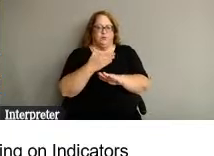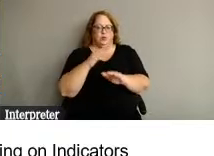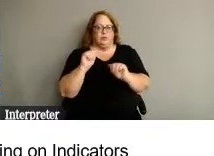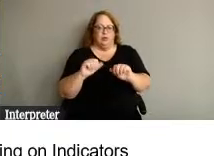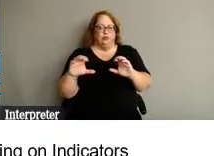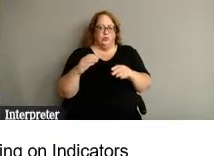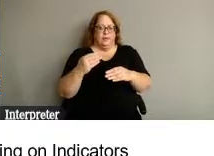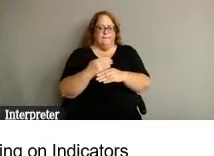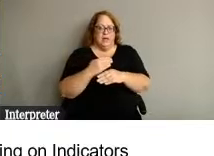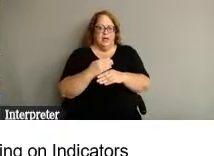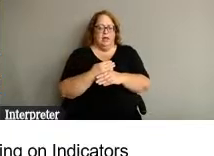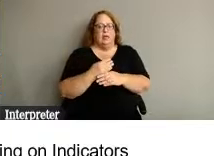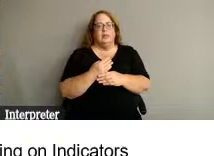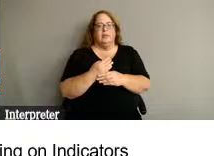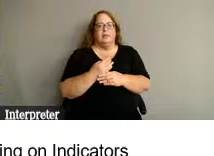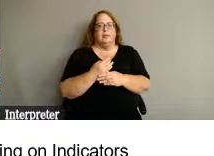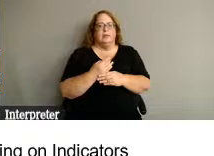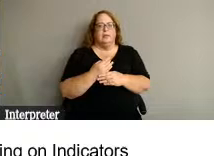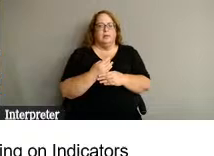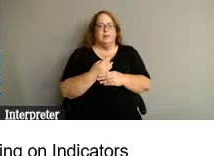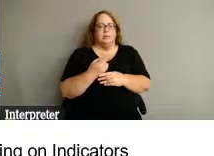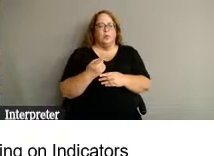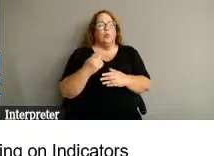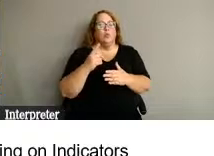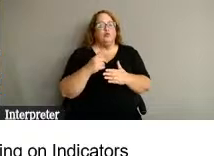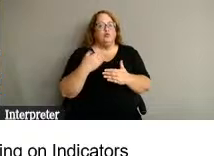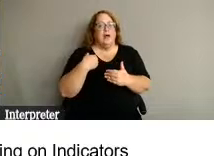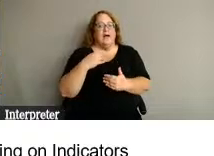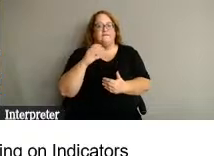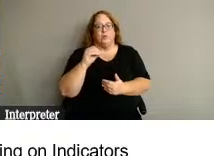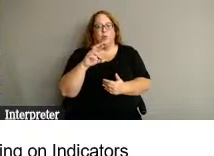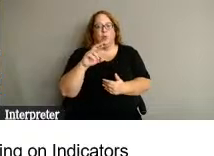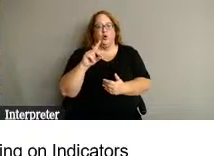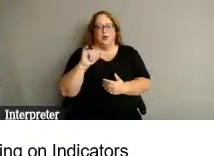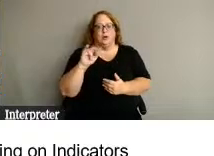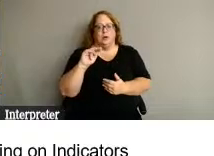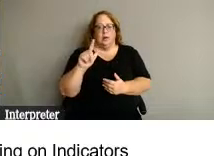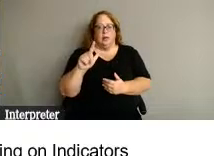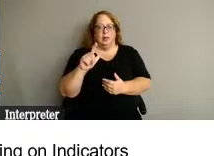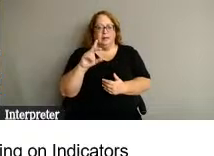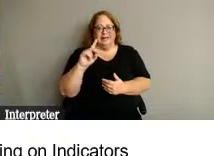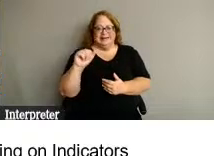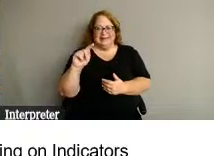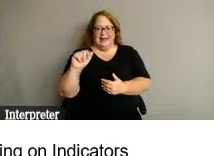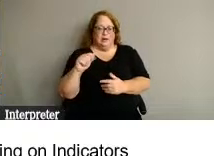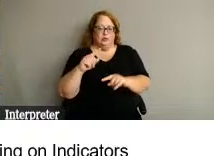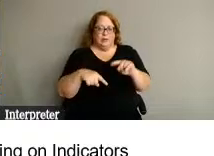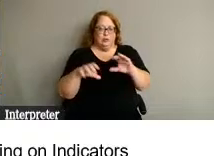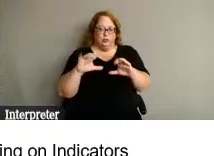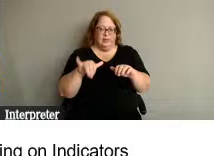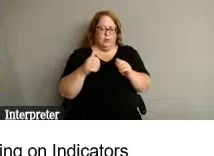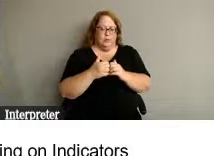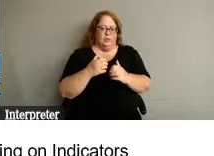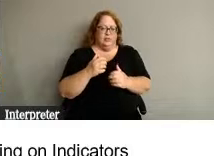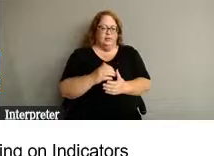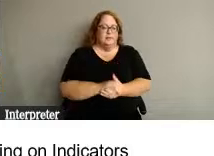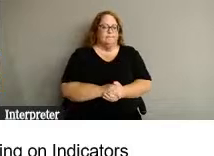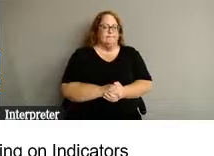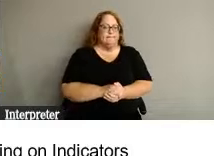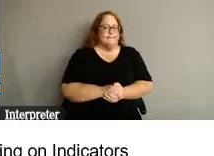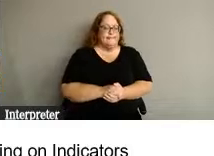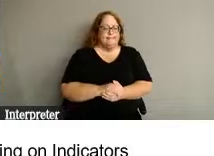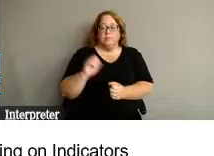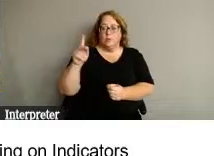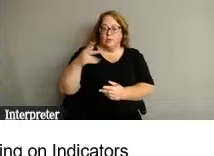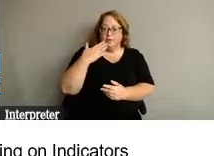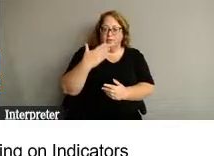do that. Otherwise, you only have ordinal. What you got is you got ordinal data. You can't do that with ordinal data.